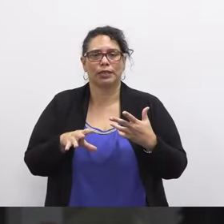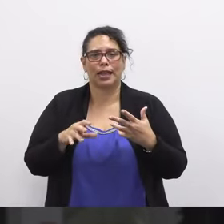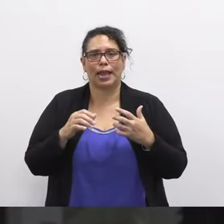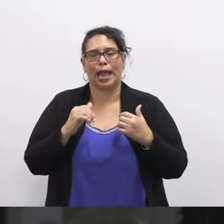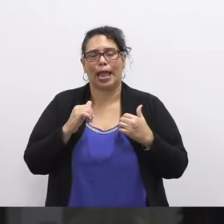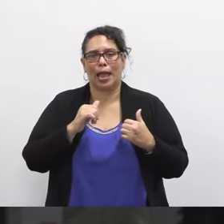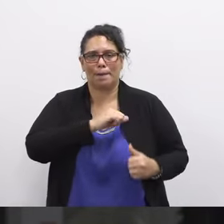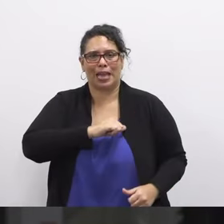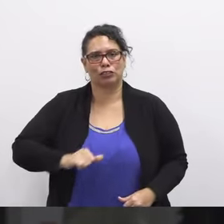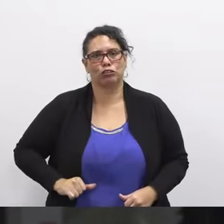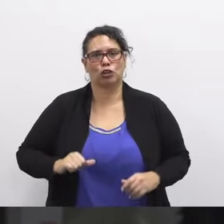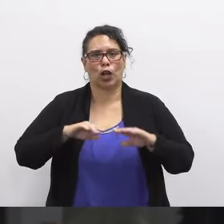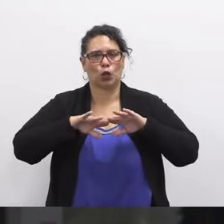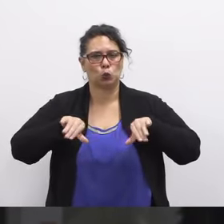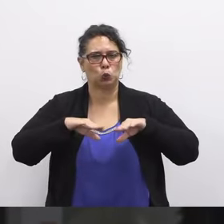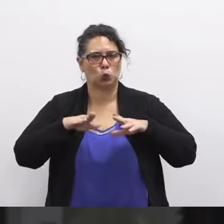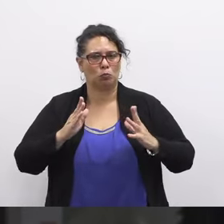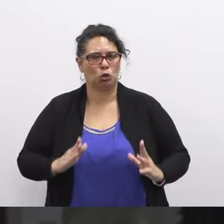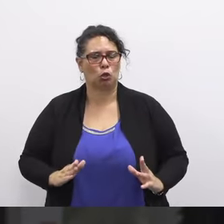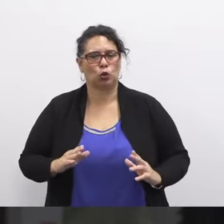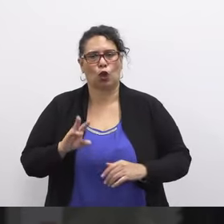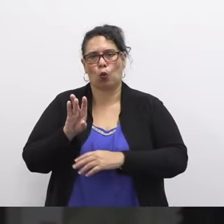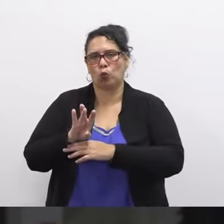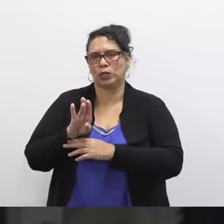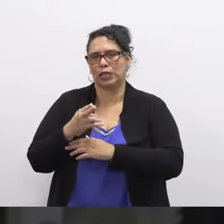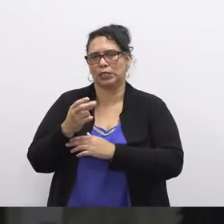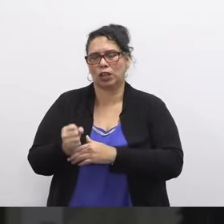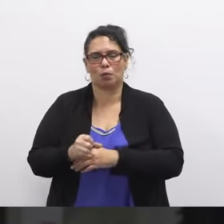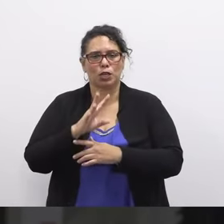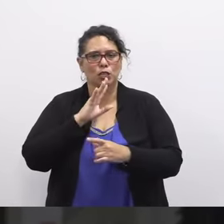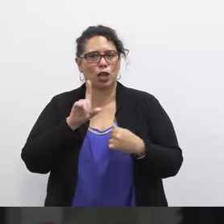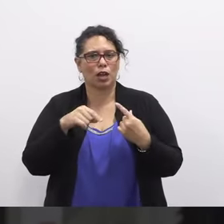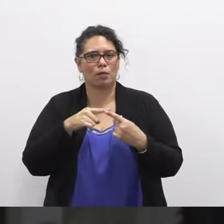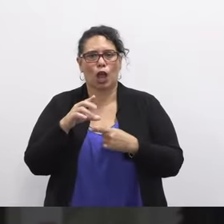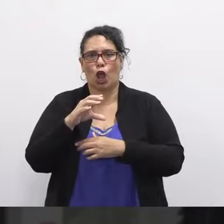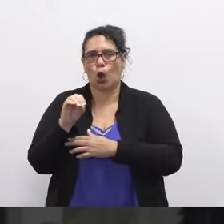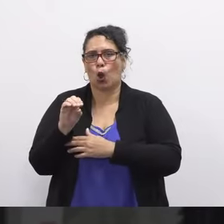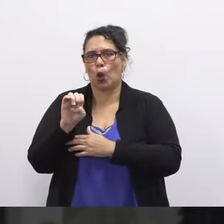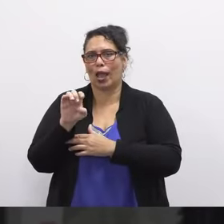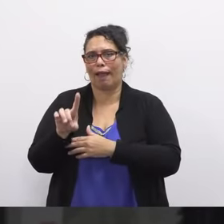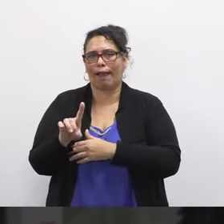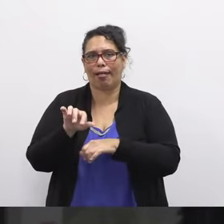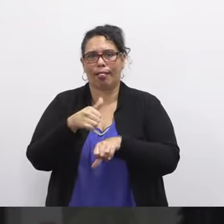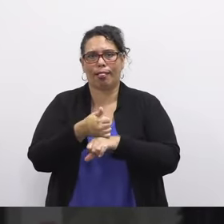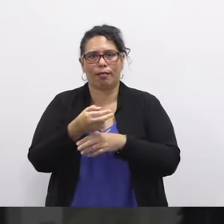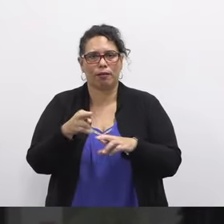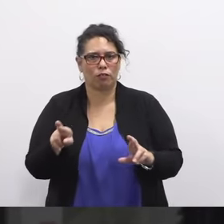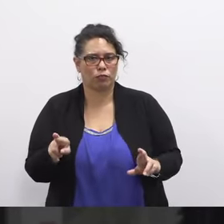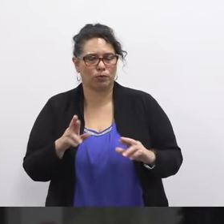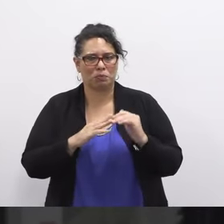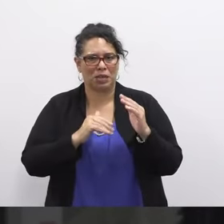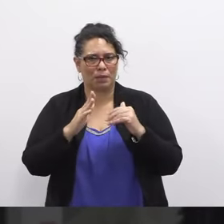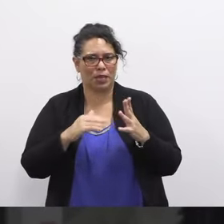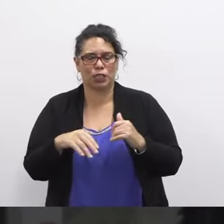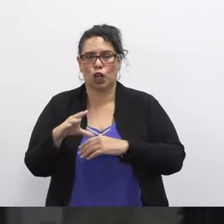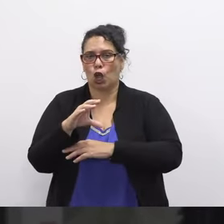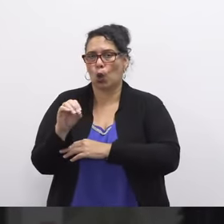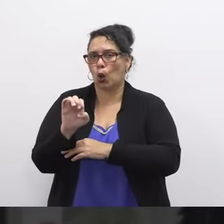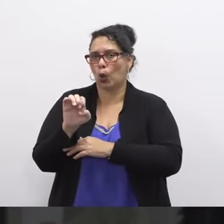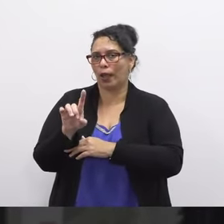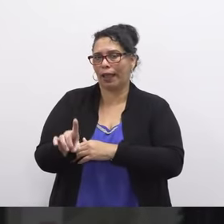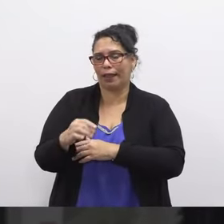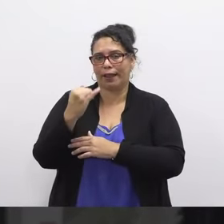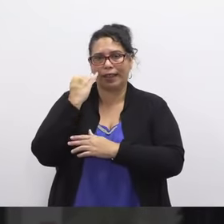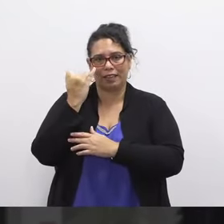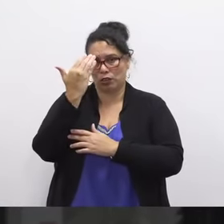Wilson High School. I'm here today to talk about the co-ed locker rooms being built for the summer of 2023 at Wilson High School. Co-ed locker rooms, if you're unfamiliar with